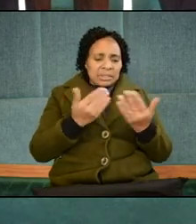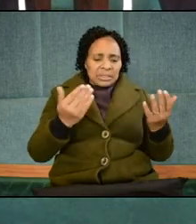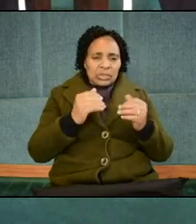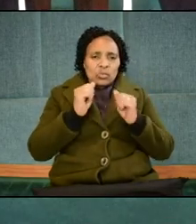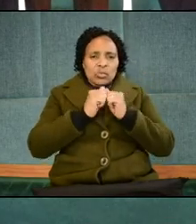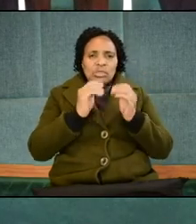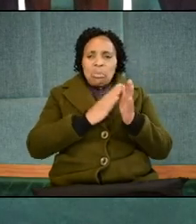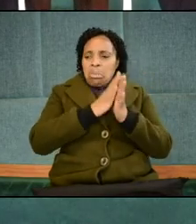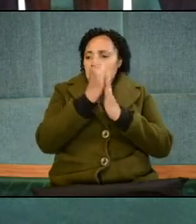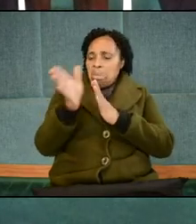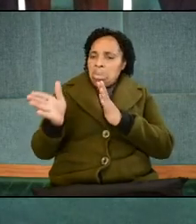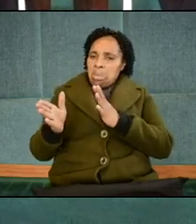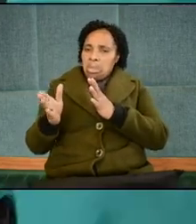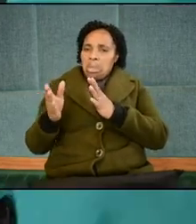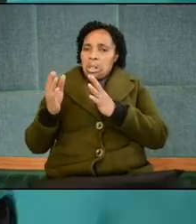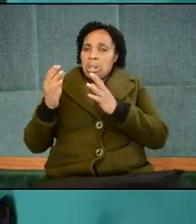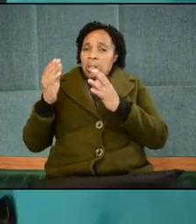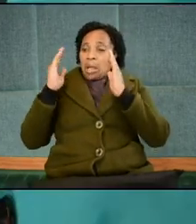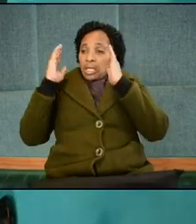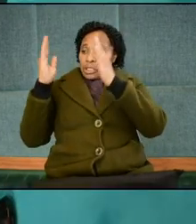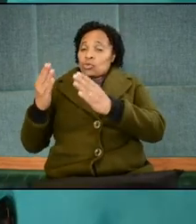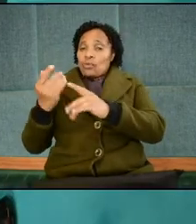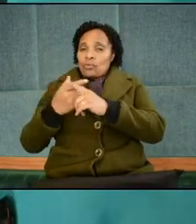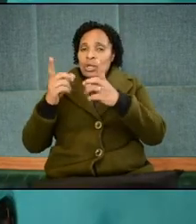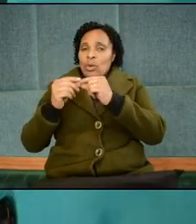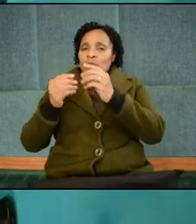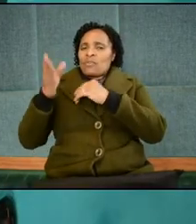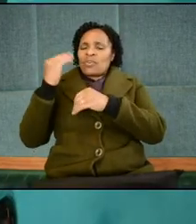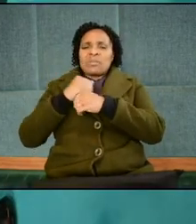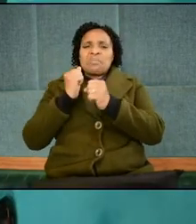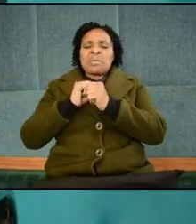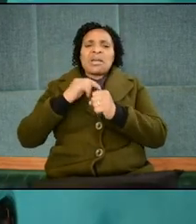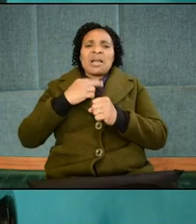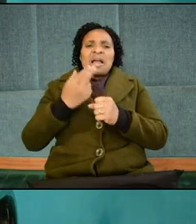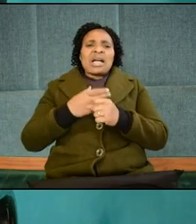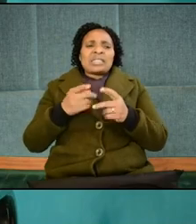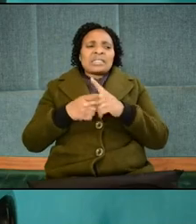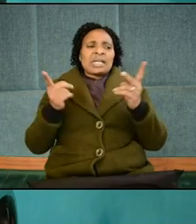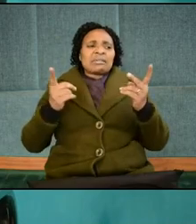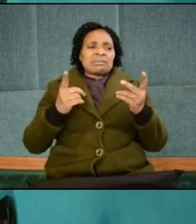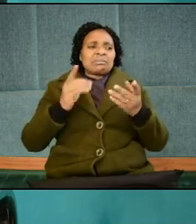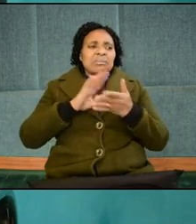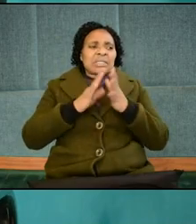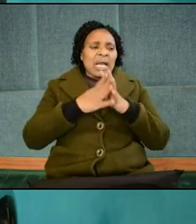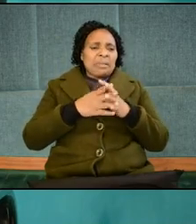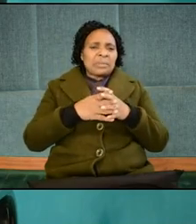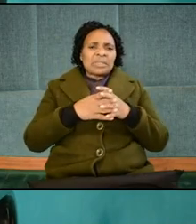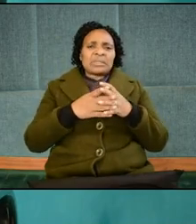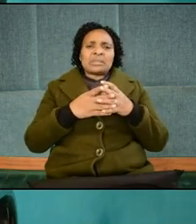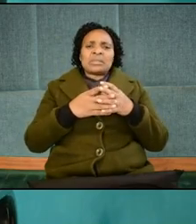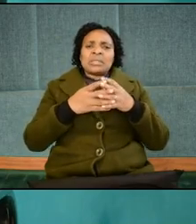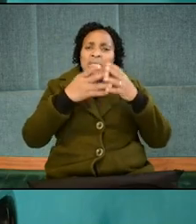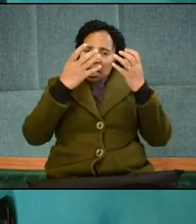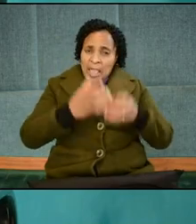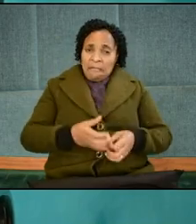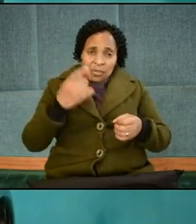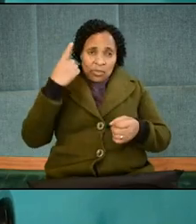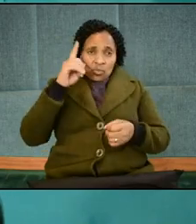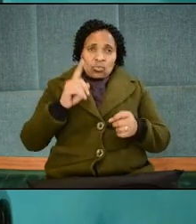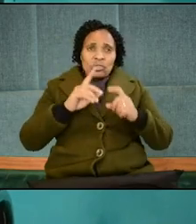away from the world, from God, they make us start getting numb to sin? Sid, what do you